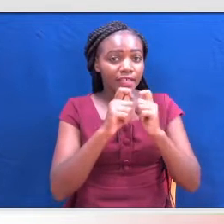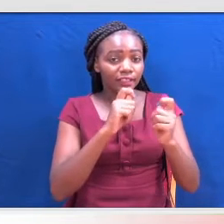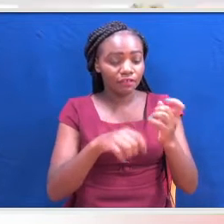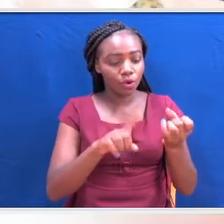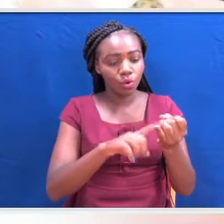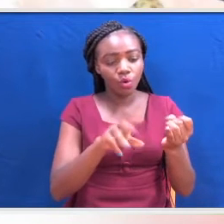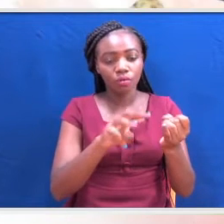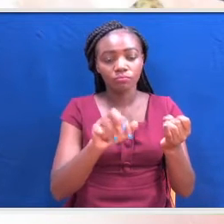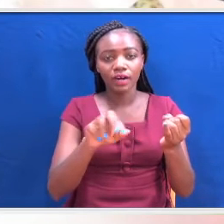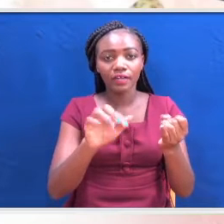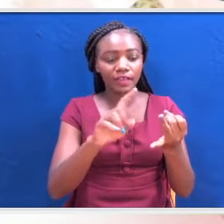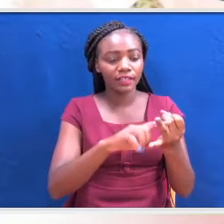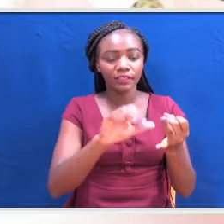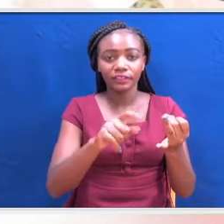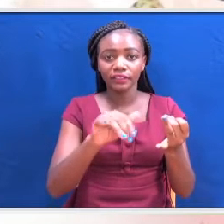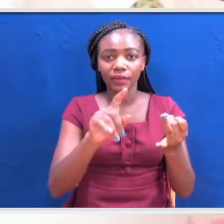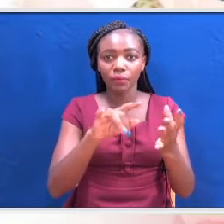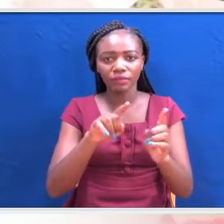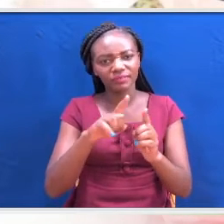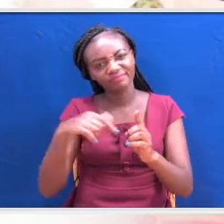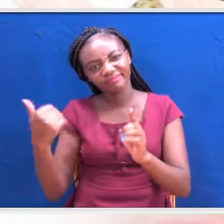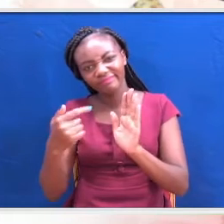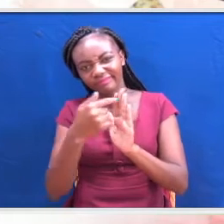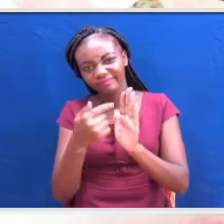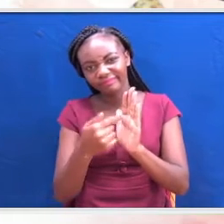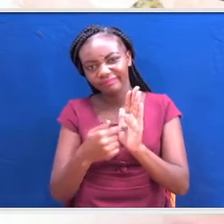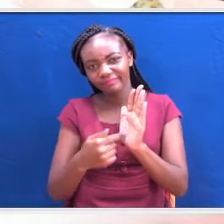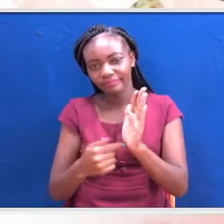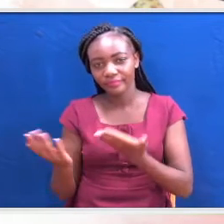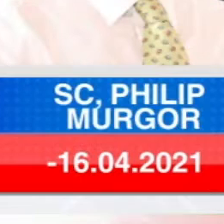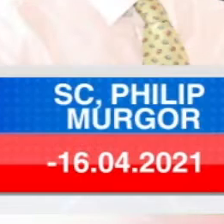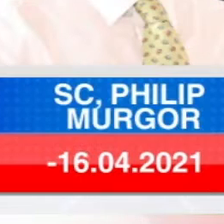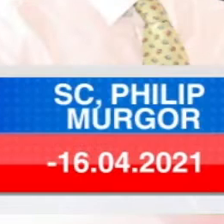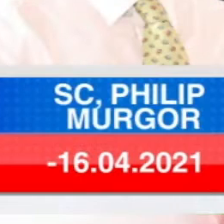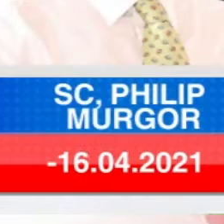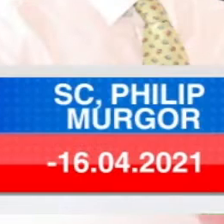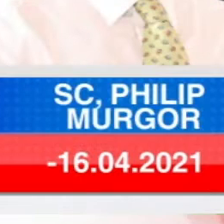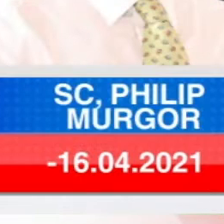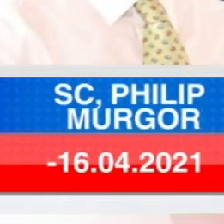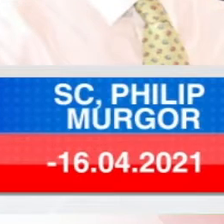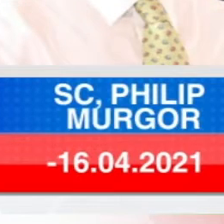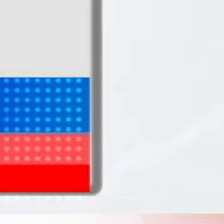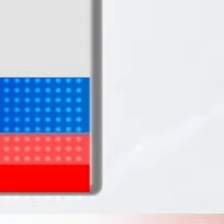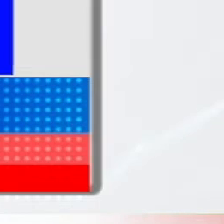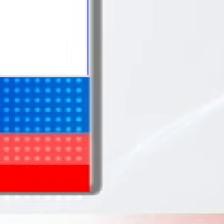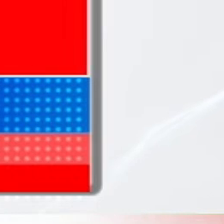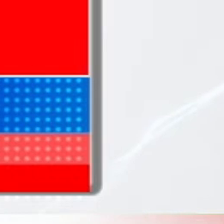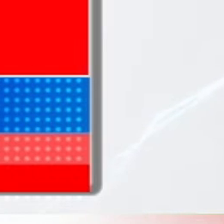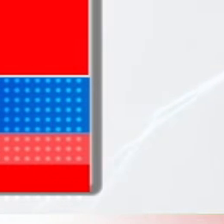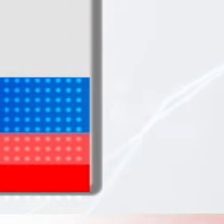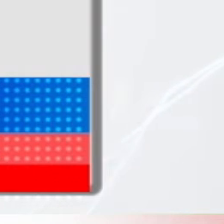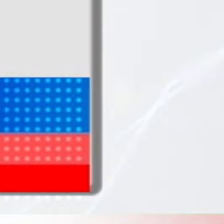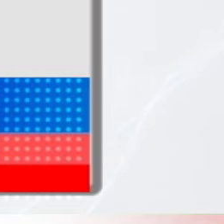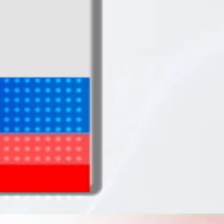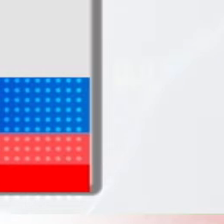Koome, Marete Njagi, and Professor Patricia Mbote, and Senior Counsel Philip Murgor last week. Born in